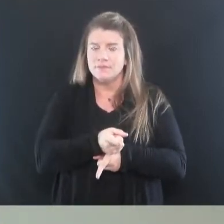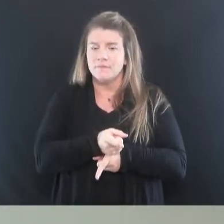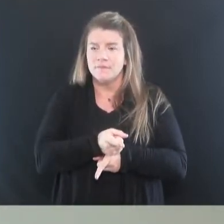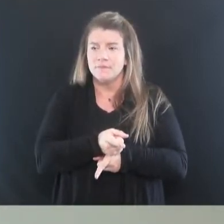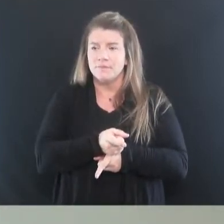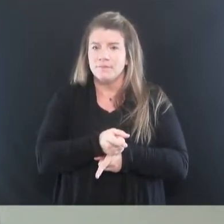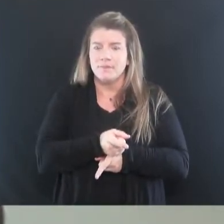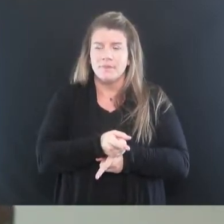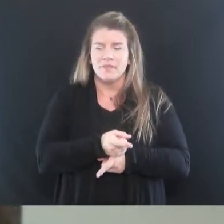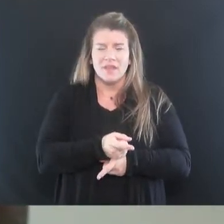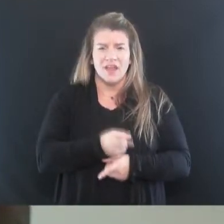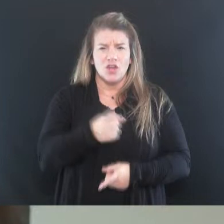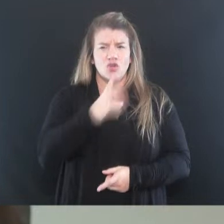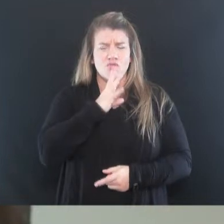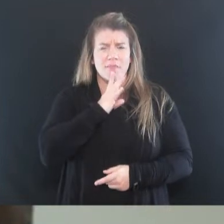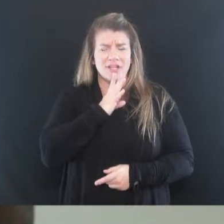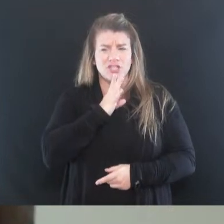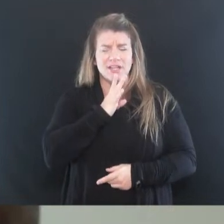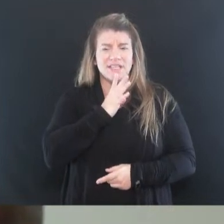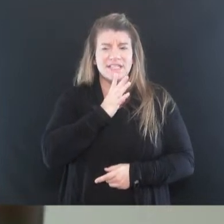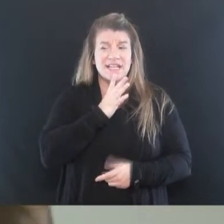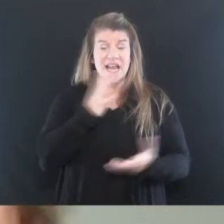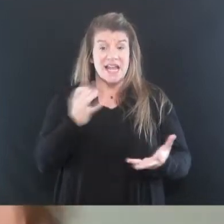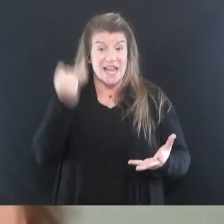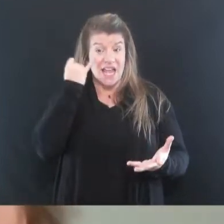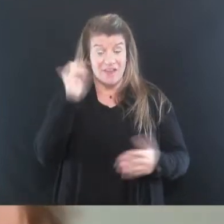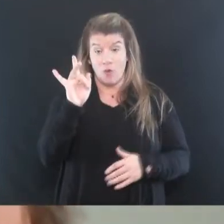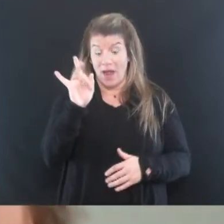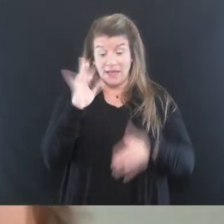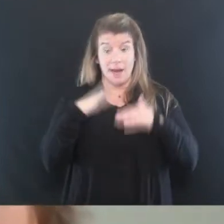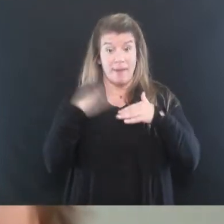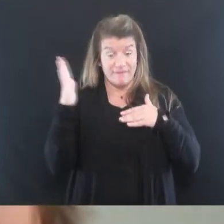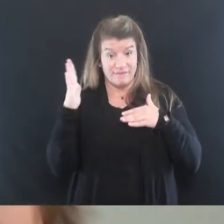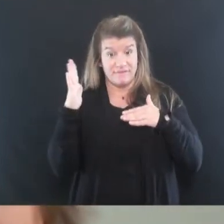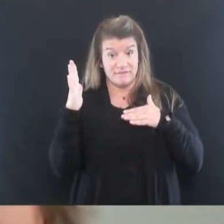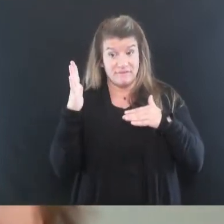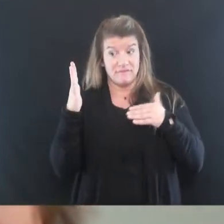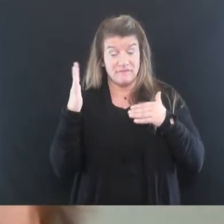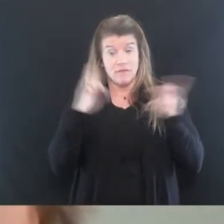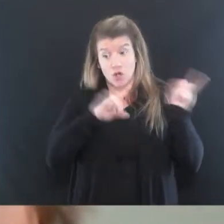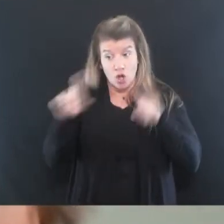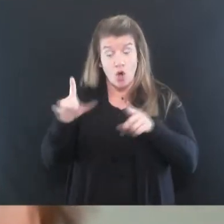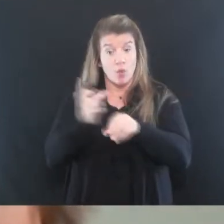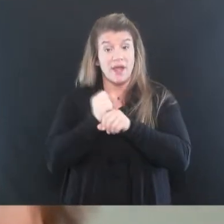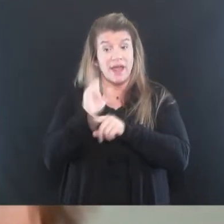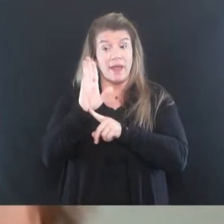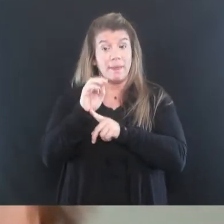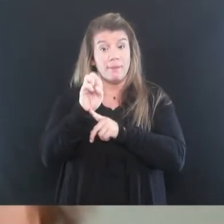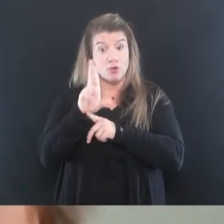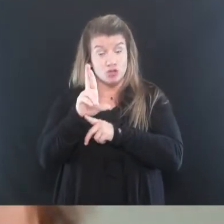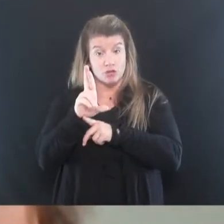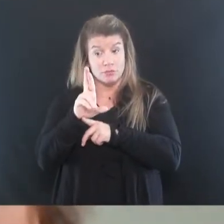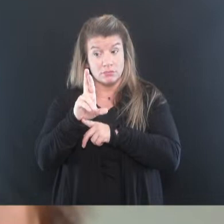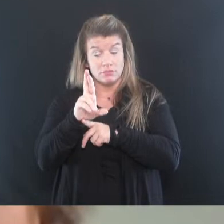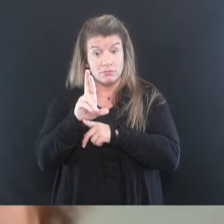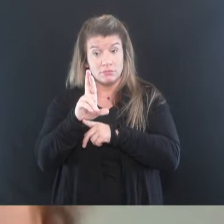think earlier you mentioned if you're 18 and above, go out and get the booster shot.